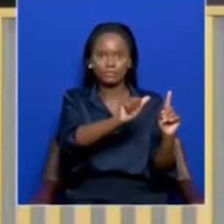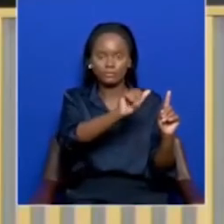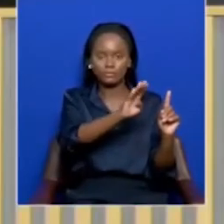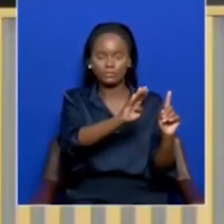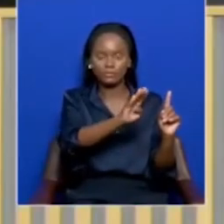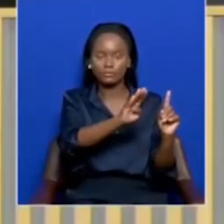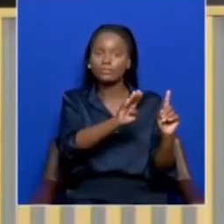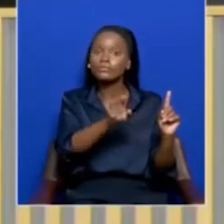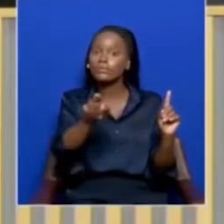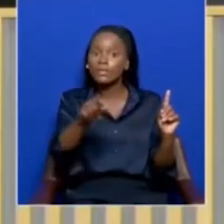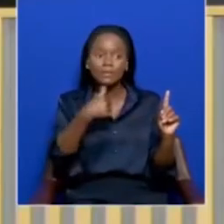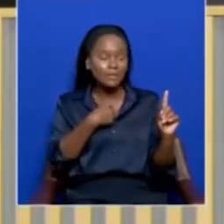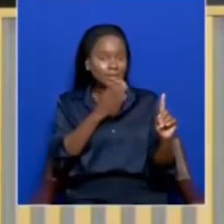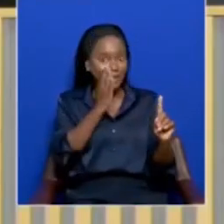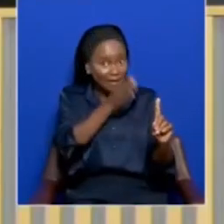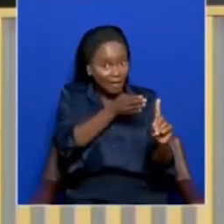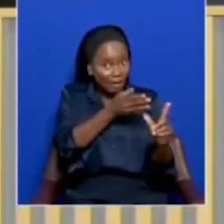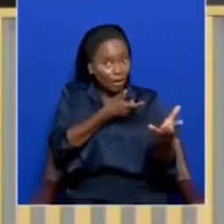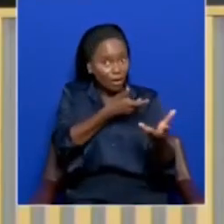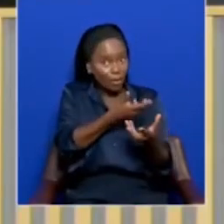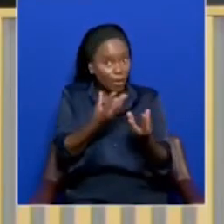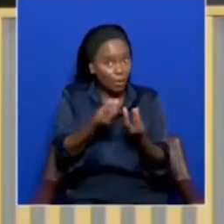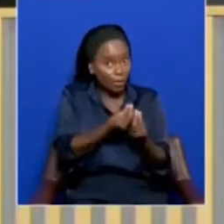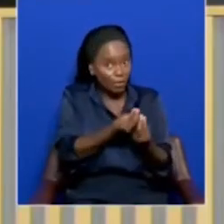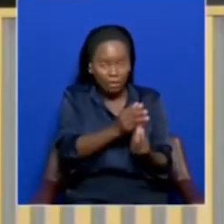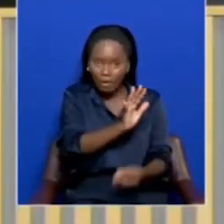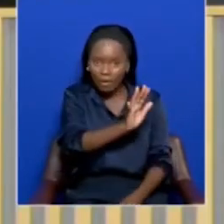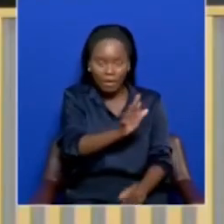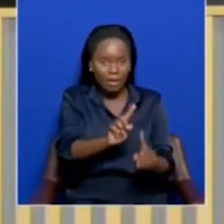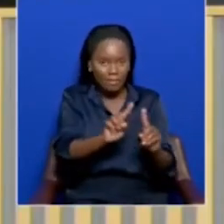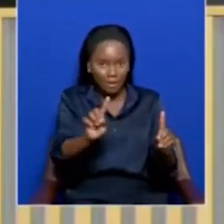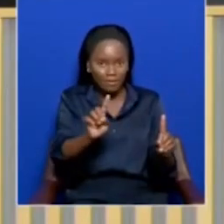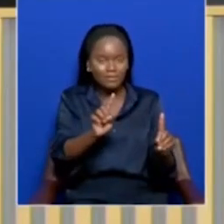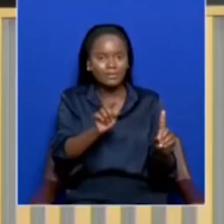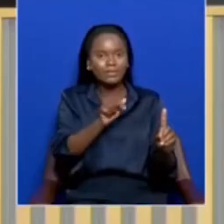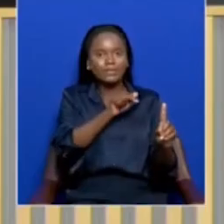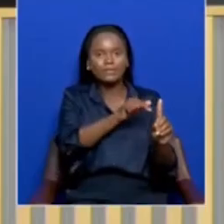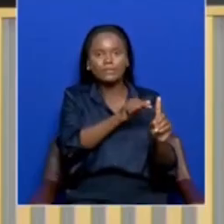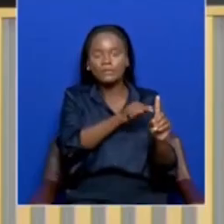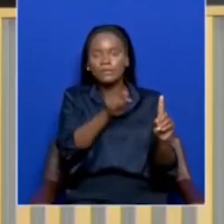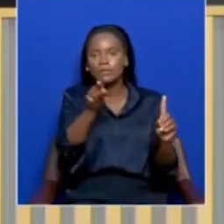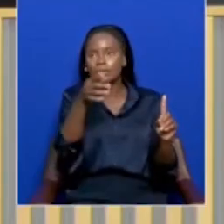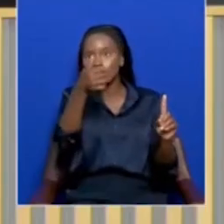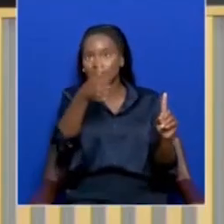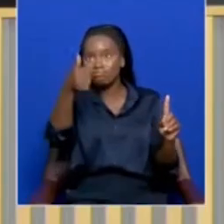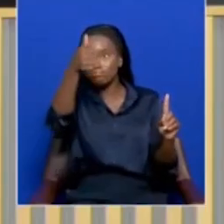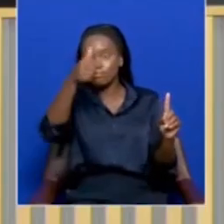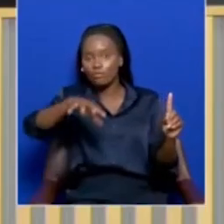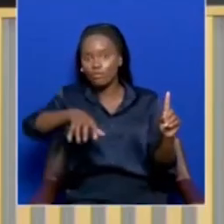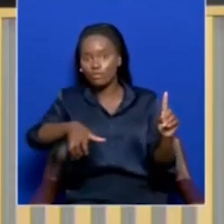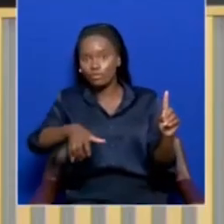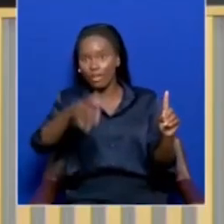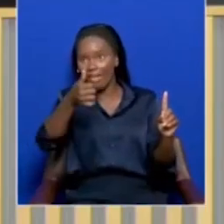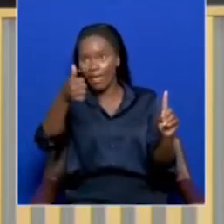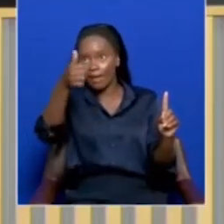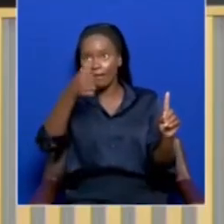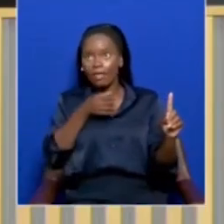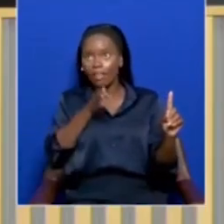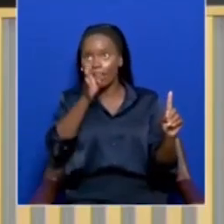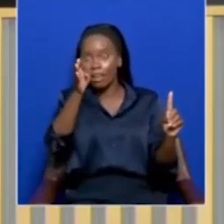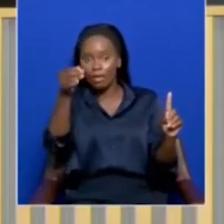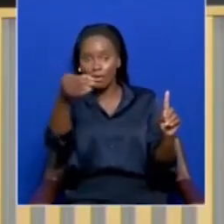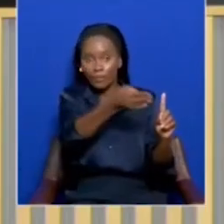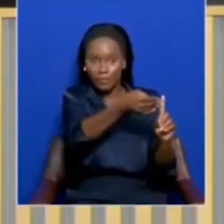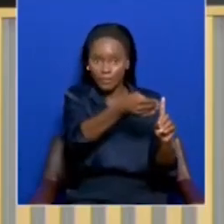but I communicated with him via the provincial head. So I spoke to General Chiga in person, and then General